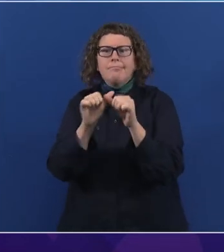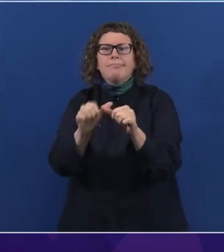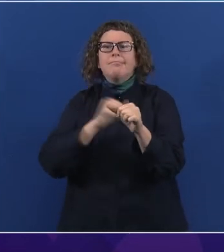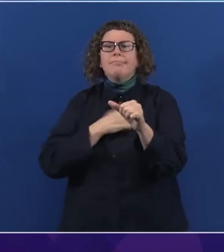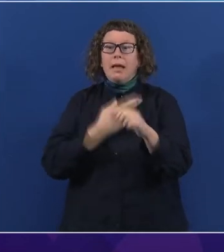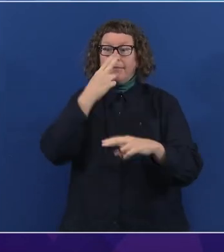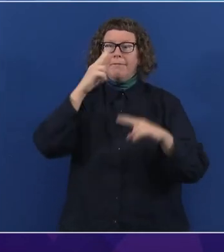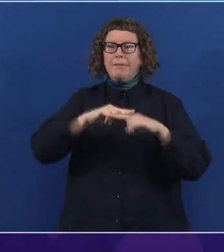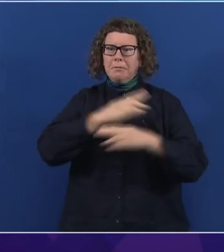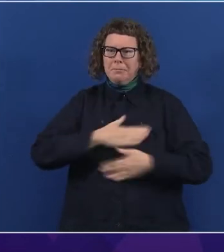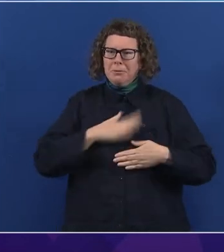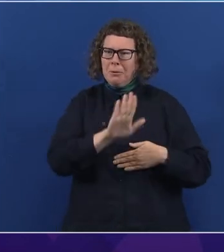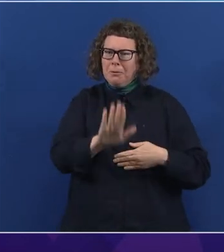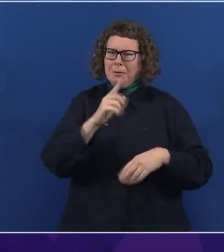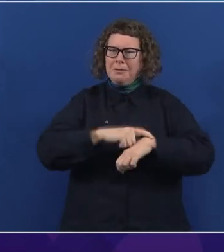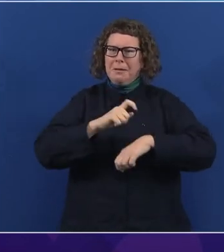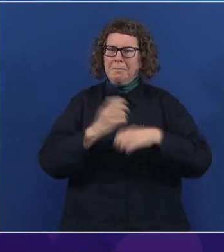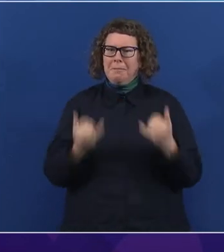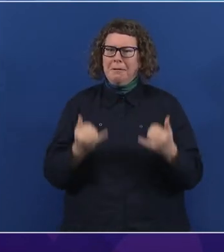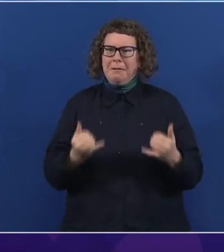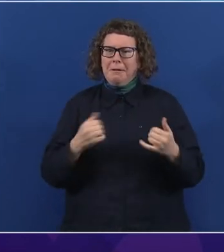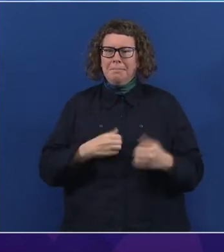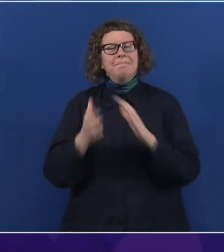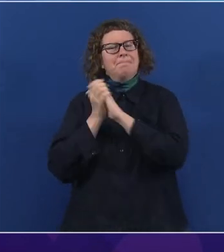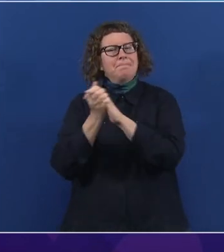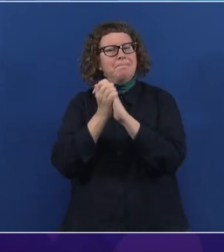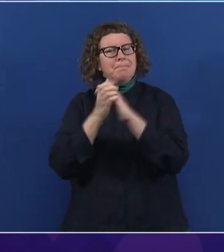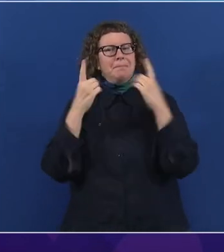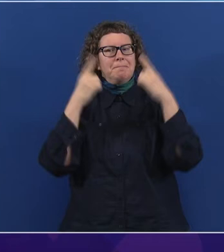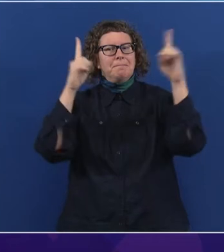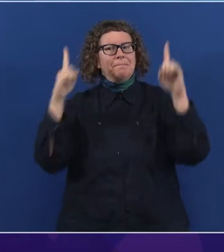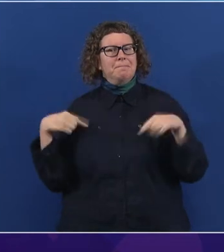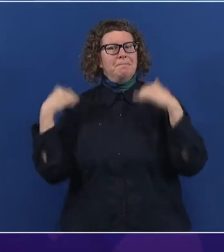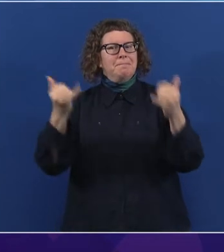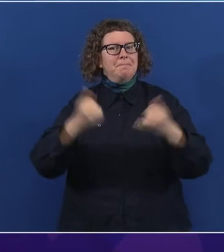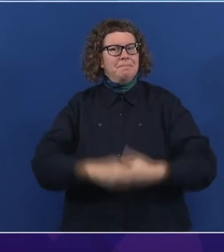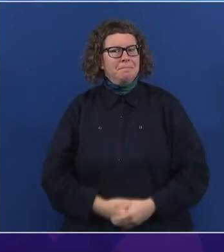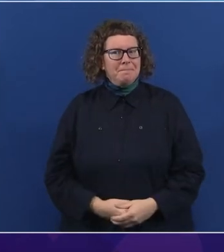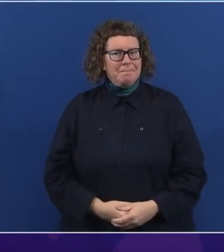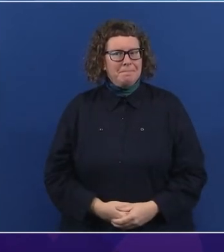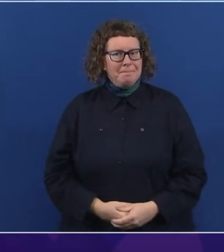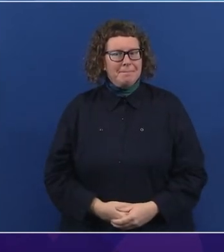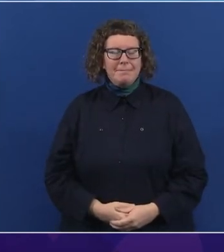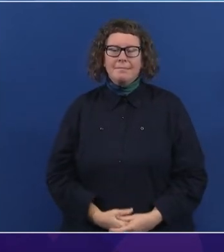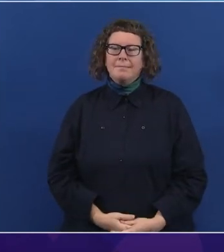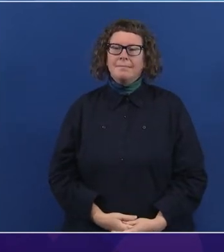fun and enjoy this wonderful time. Congratulations on your accomplishments.